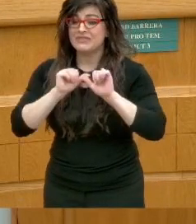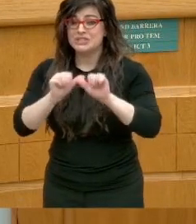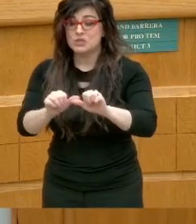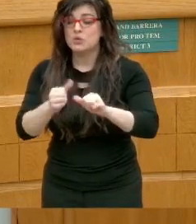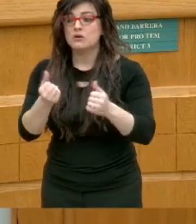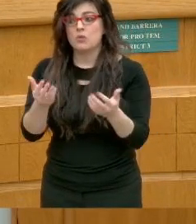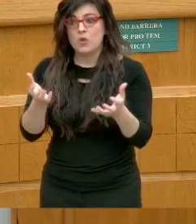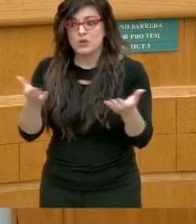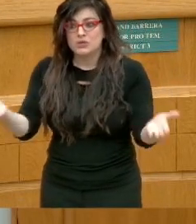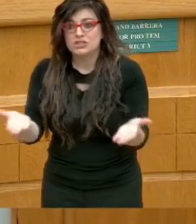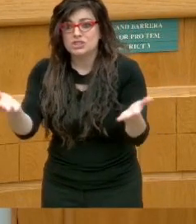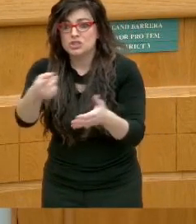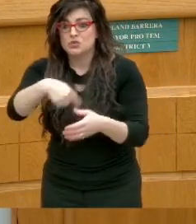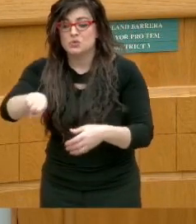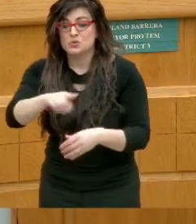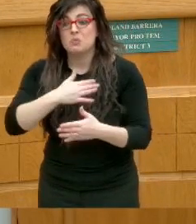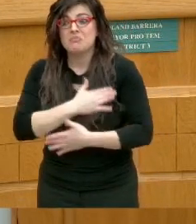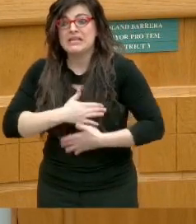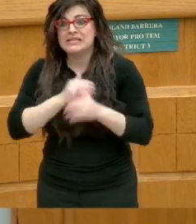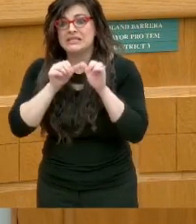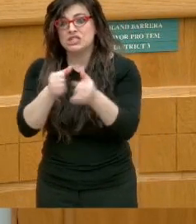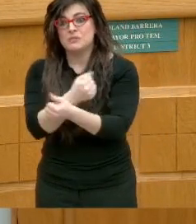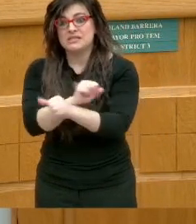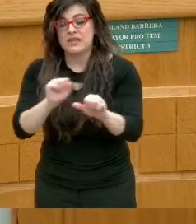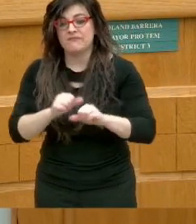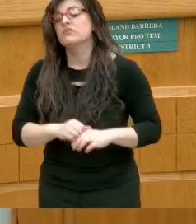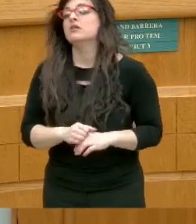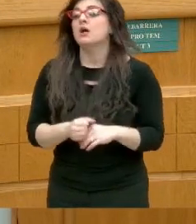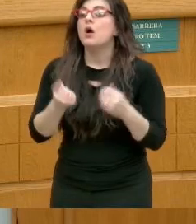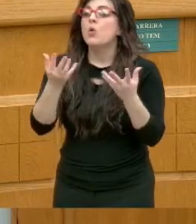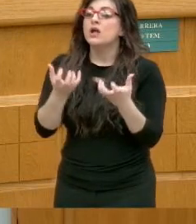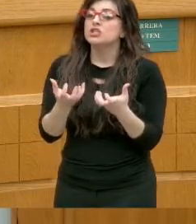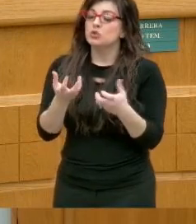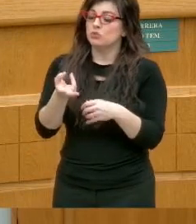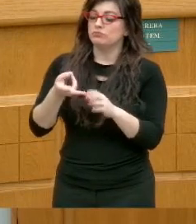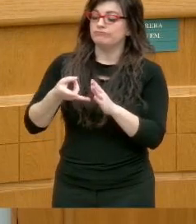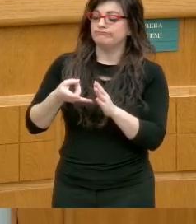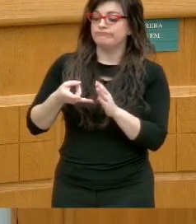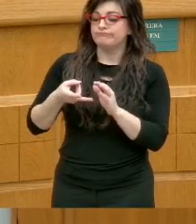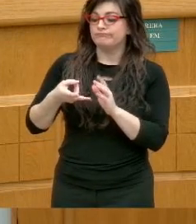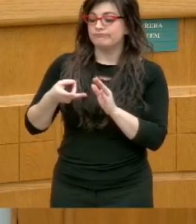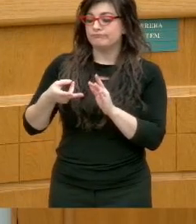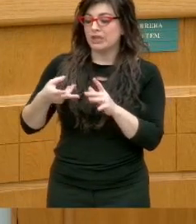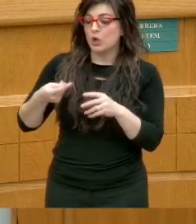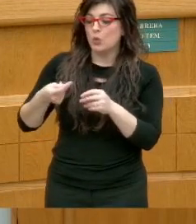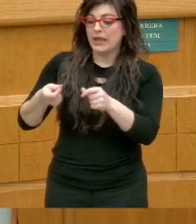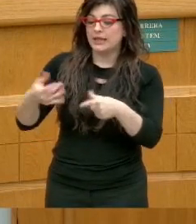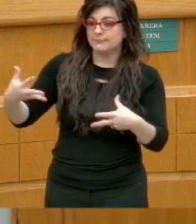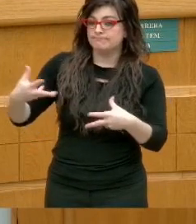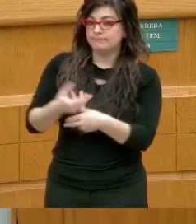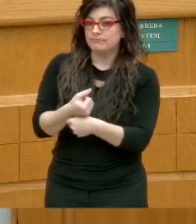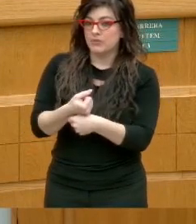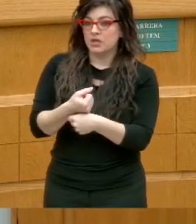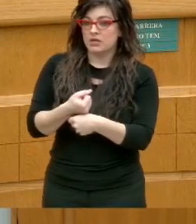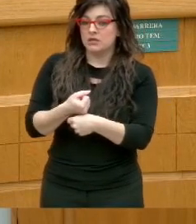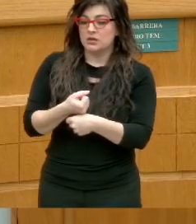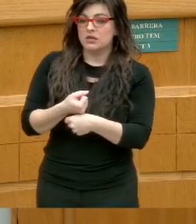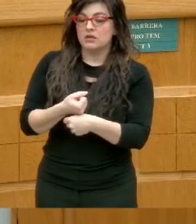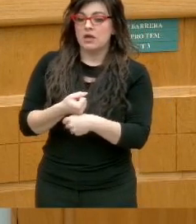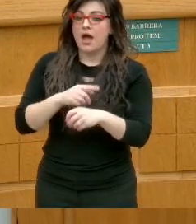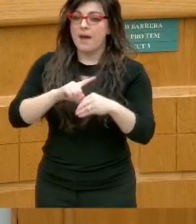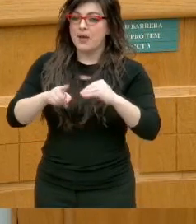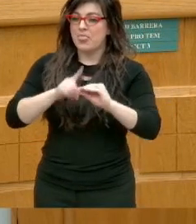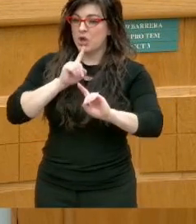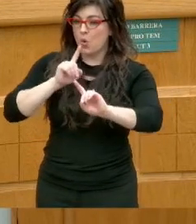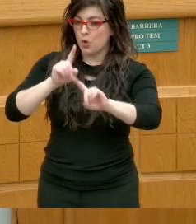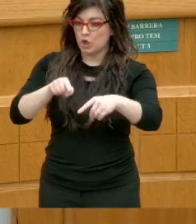quick rendition of the orders that you will see online does two things, and I'm going to hone in on them, and then I'll be available for